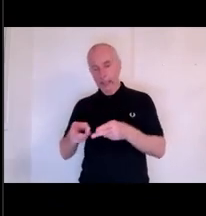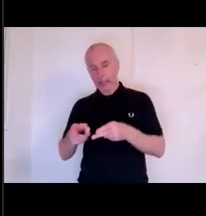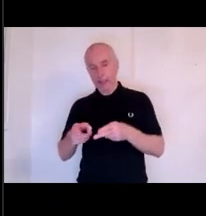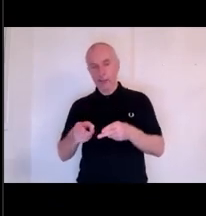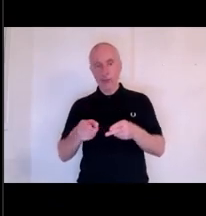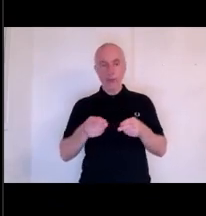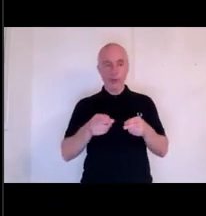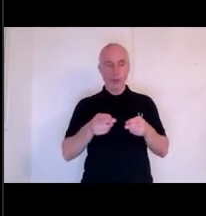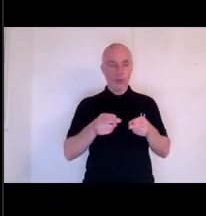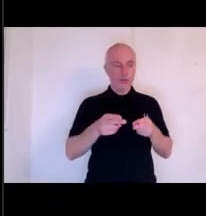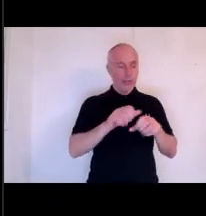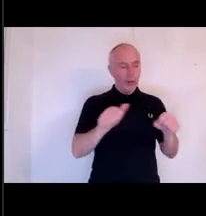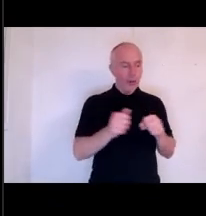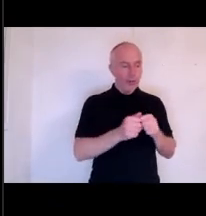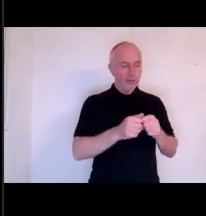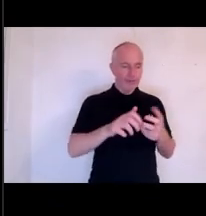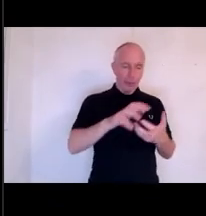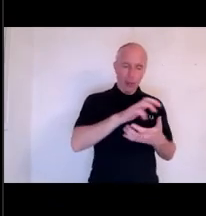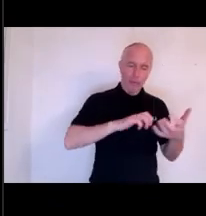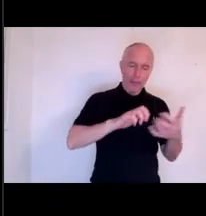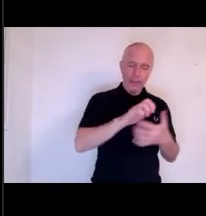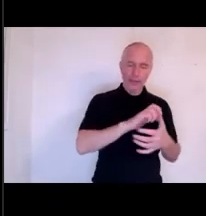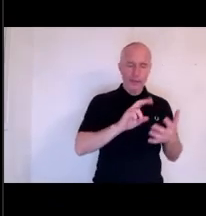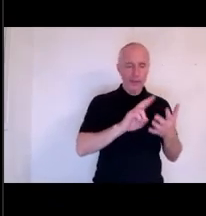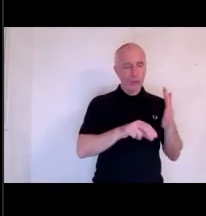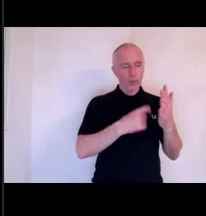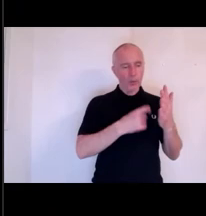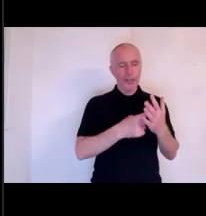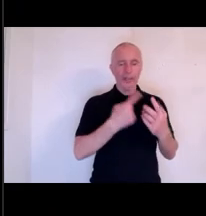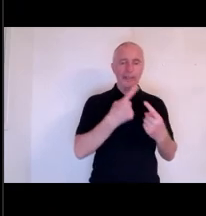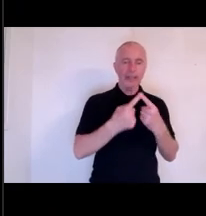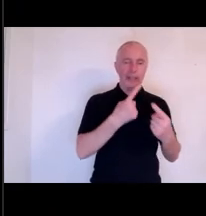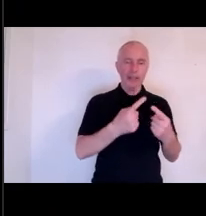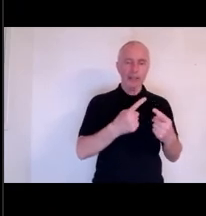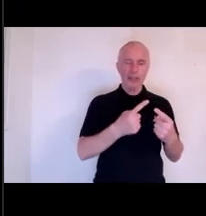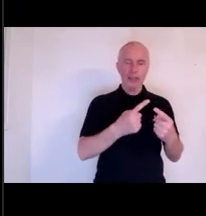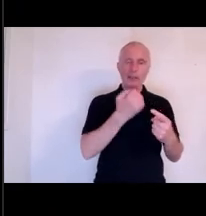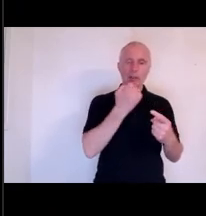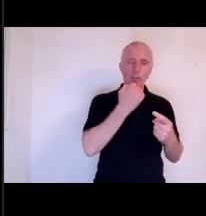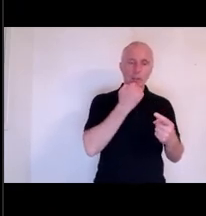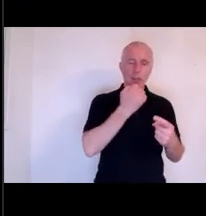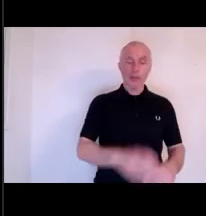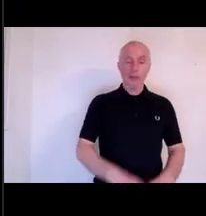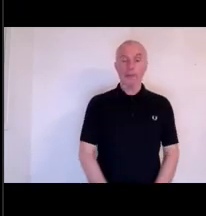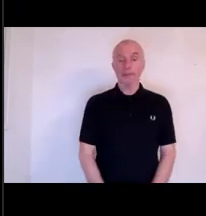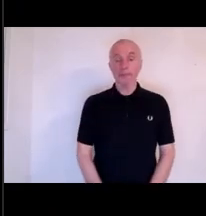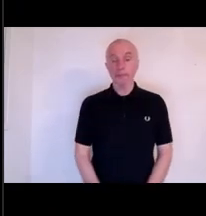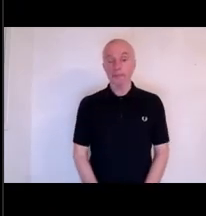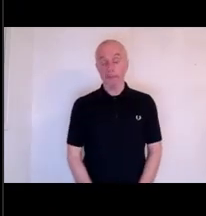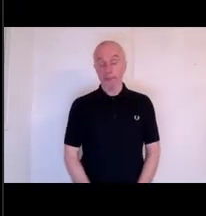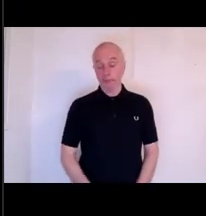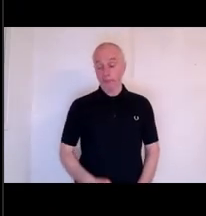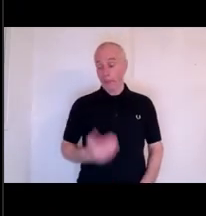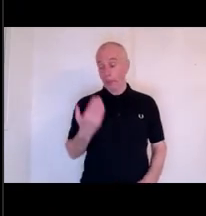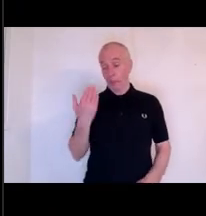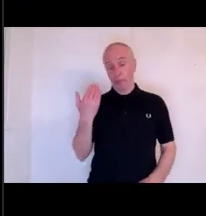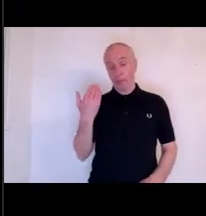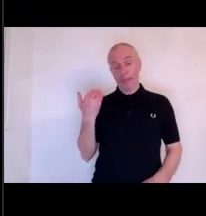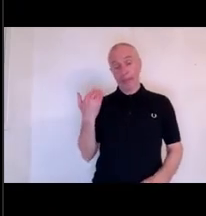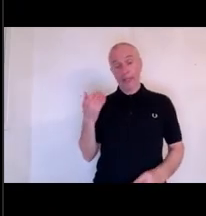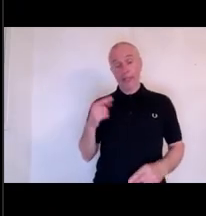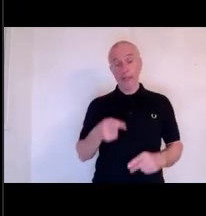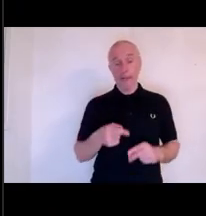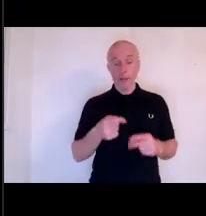is really the start of understanding for us. But in the past few months, we've actually started looking at how we can